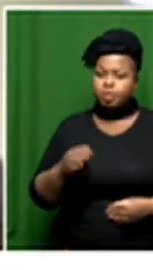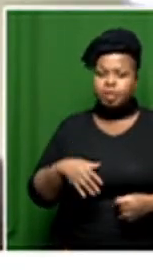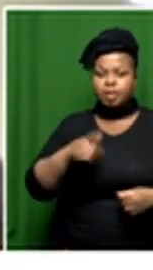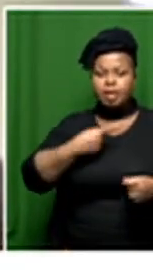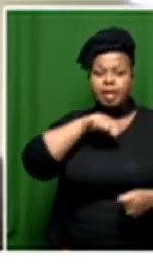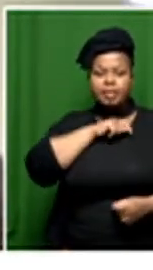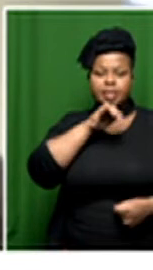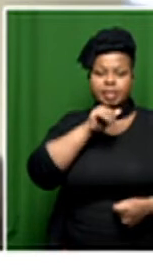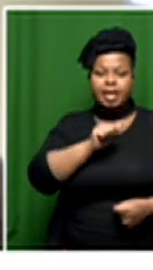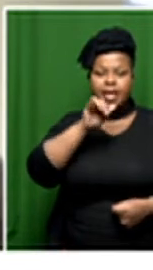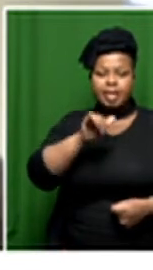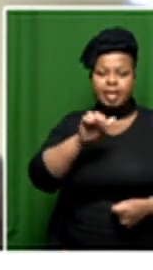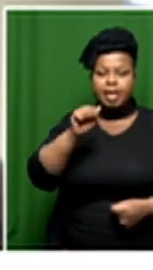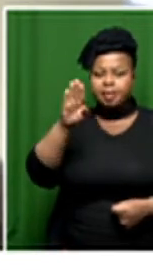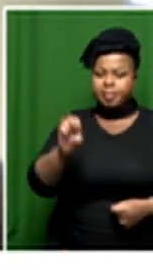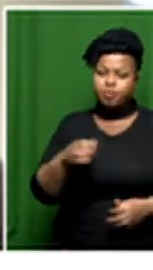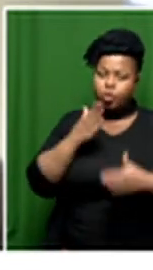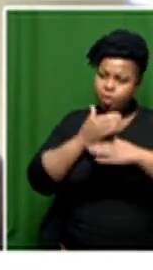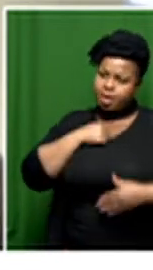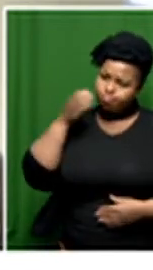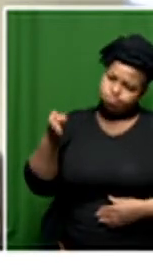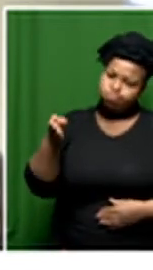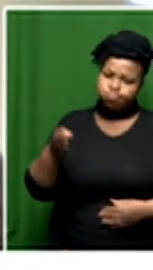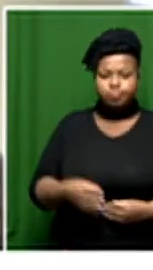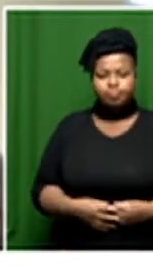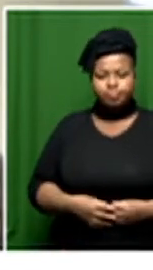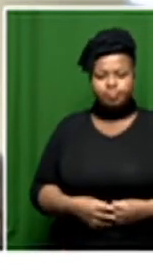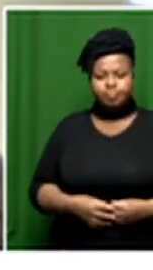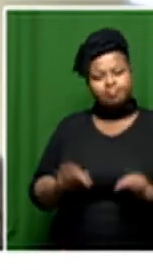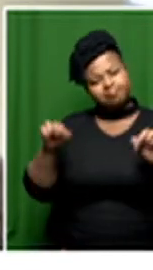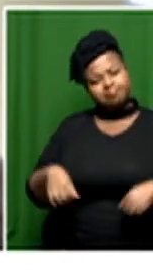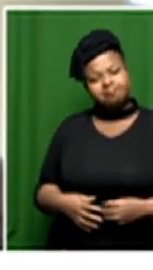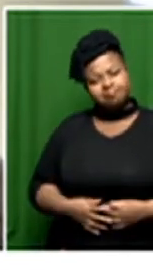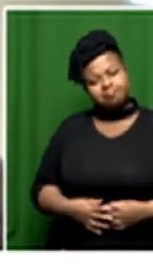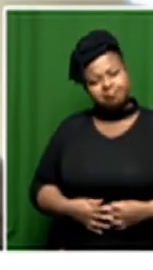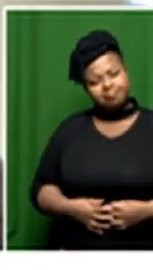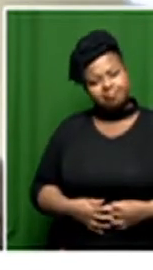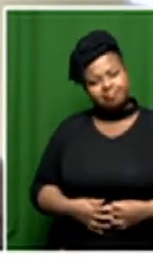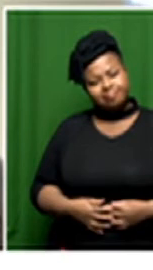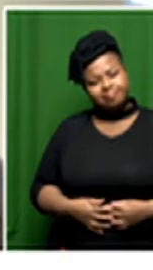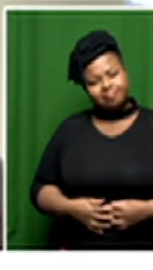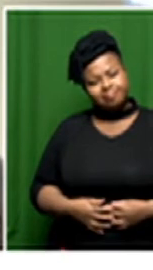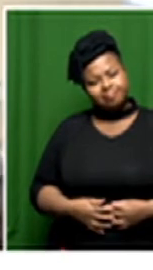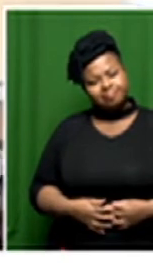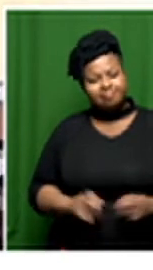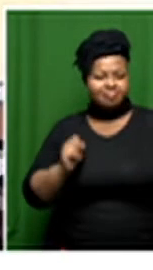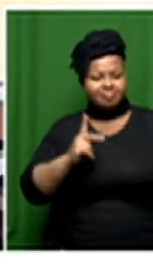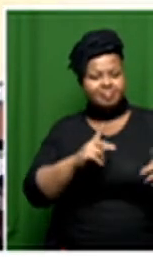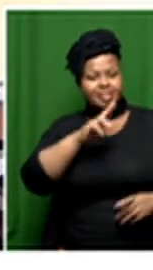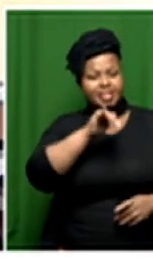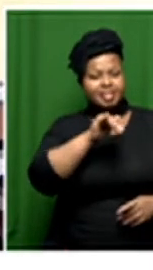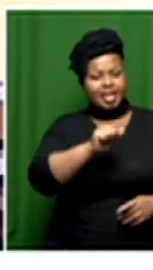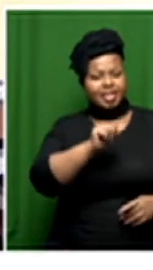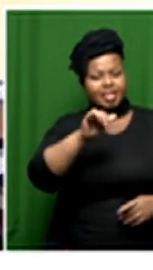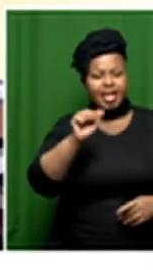Yay Abe, and all my work's up there. And all right. Awesome. Yay, Abe.